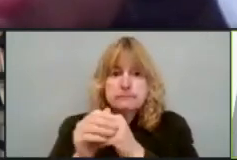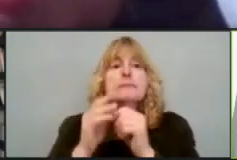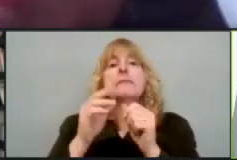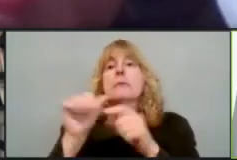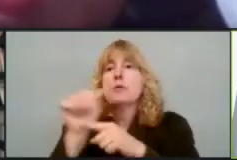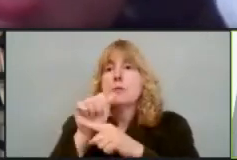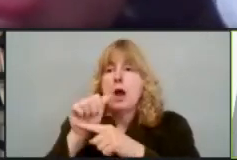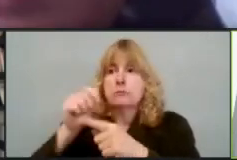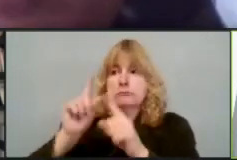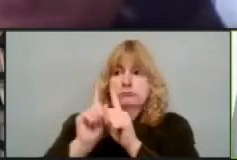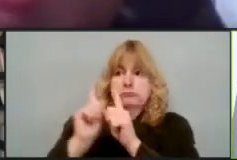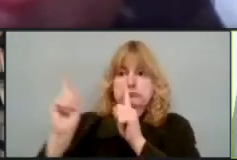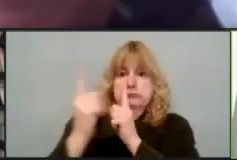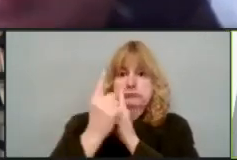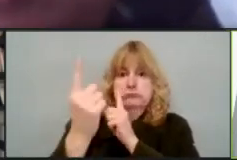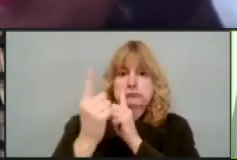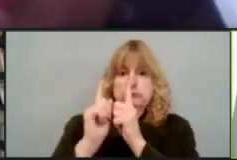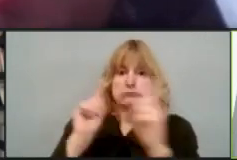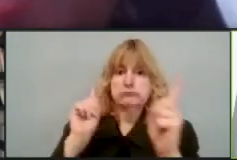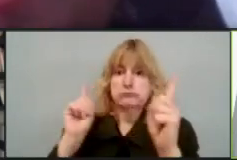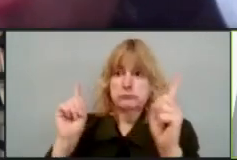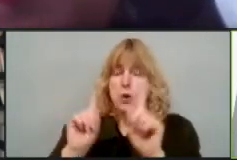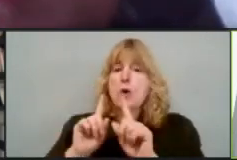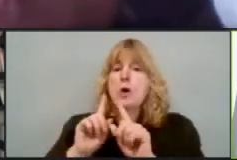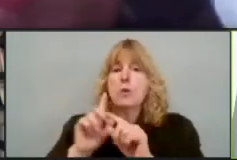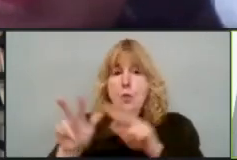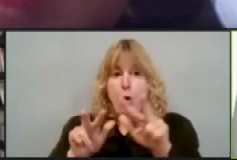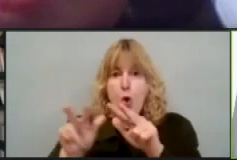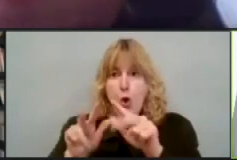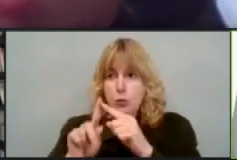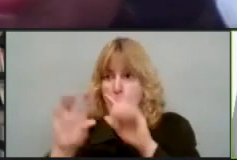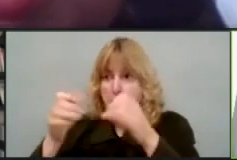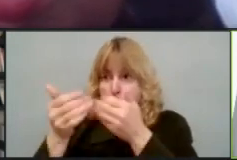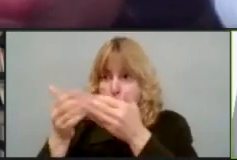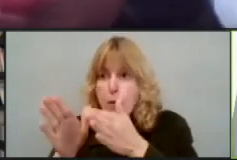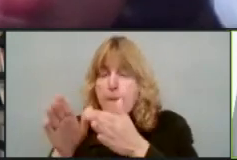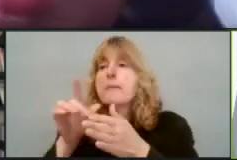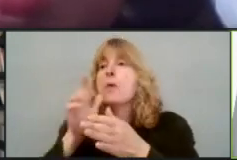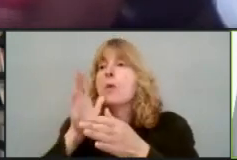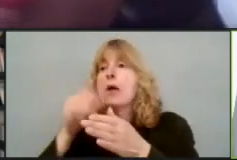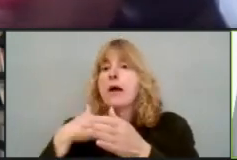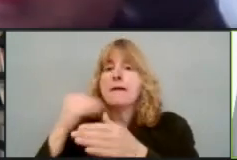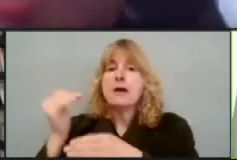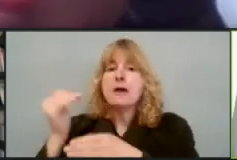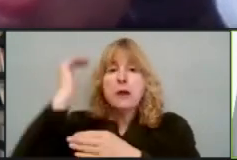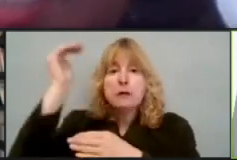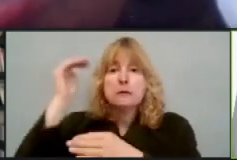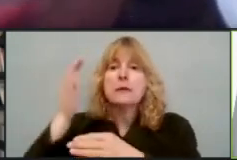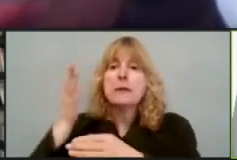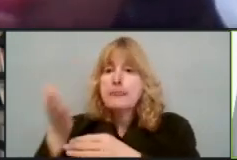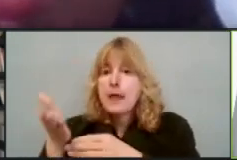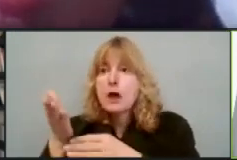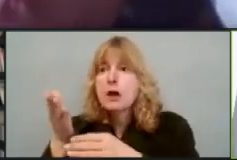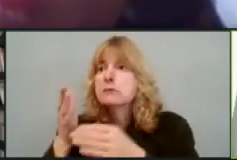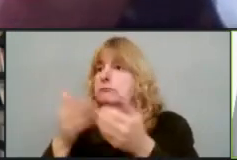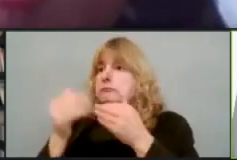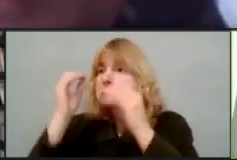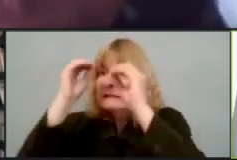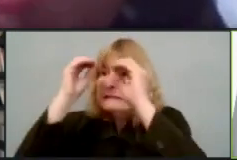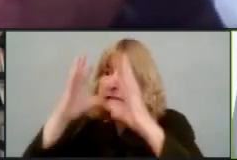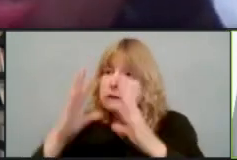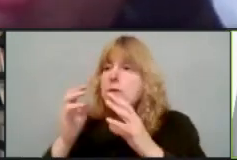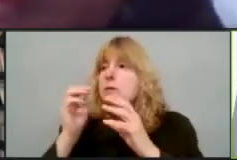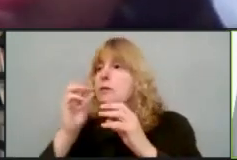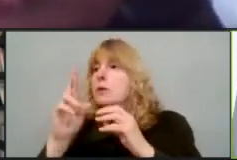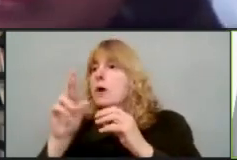their classroom, and they'll have an adult in that classroom, whether it's a dean of culture or a teacher or one of our